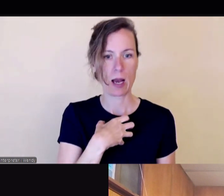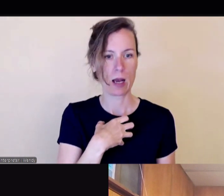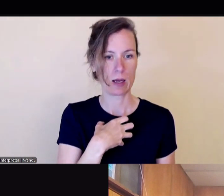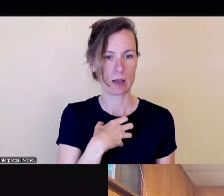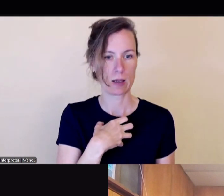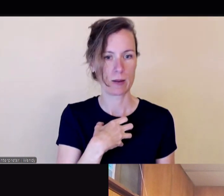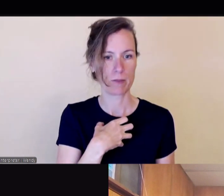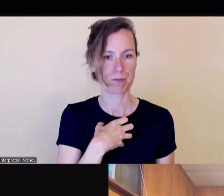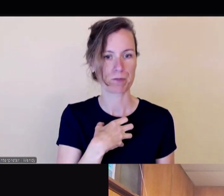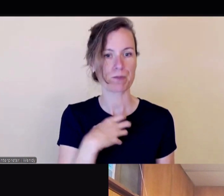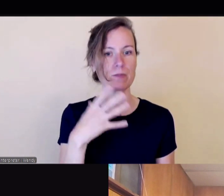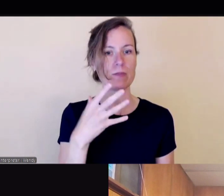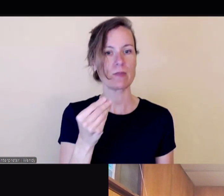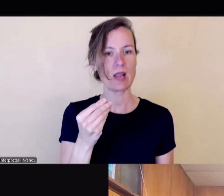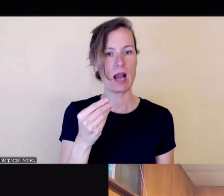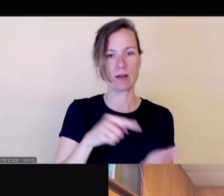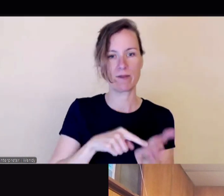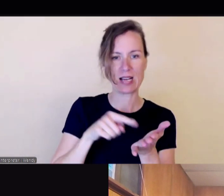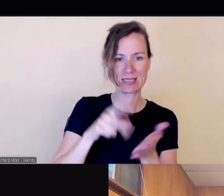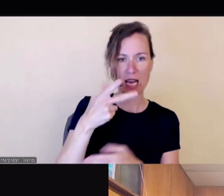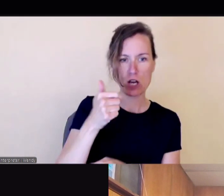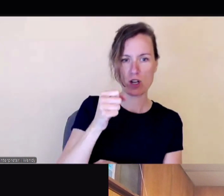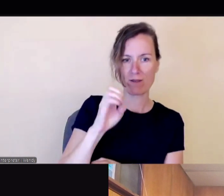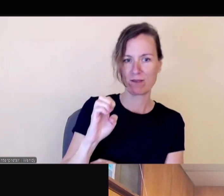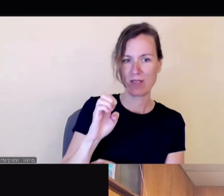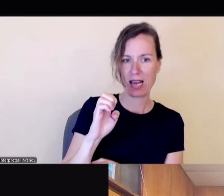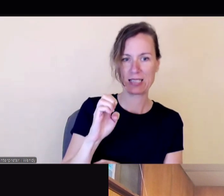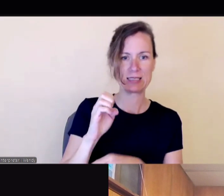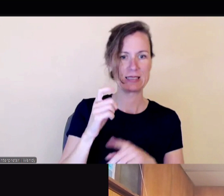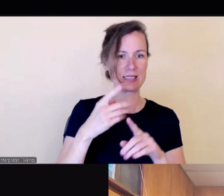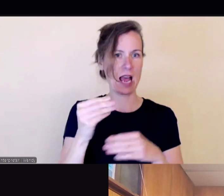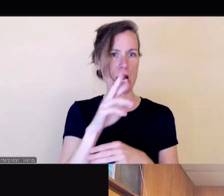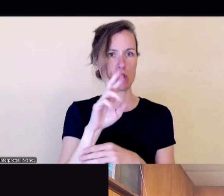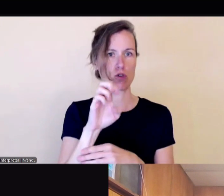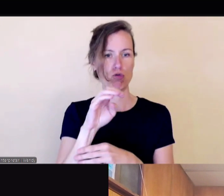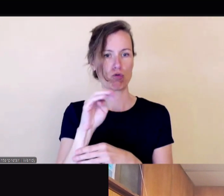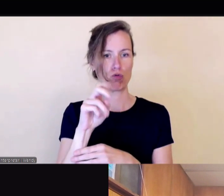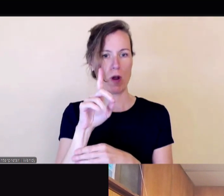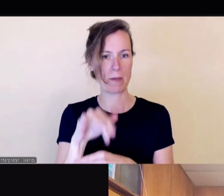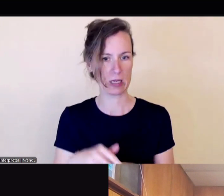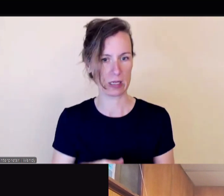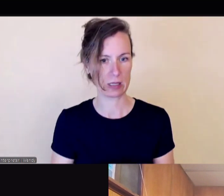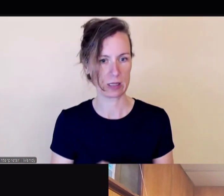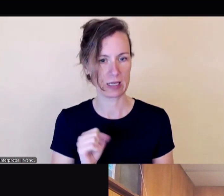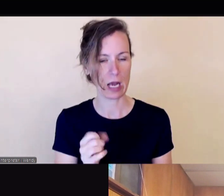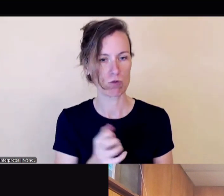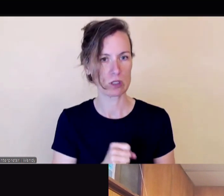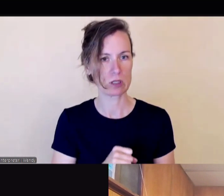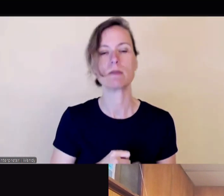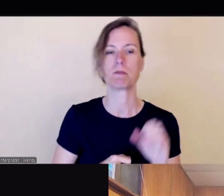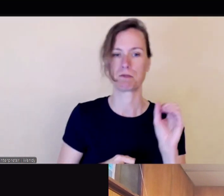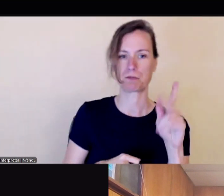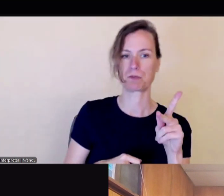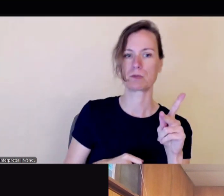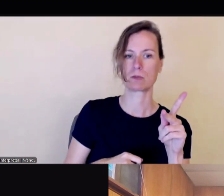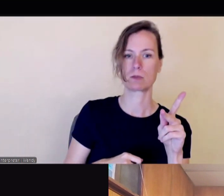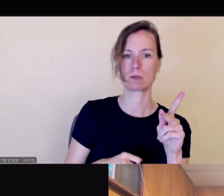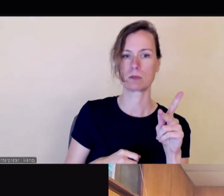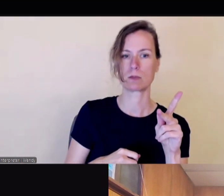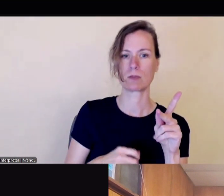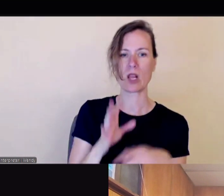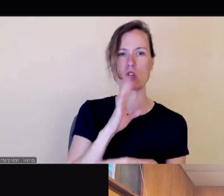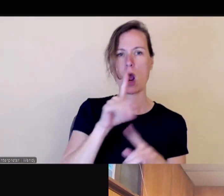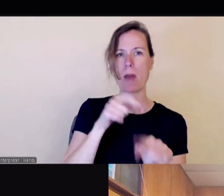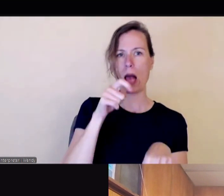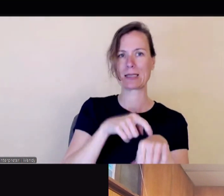that someone can receive? I will answer that, but I just want to talk about timeframes really quickly for listeners in case they're not sure. In